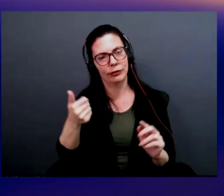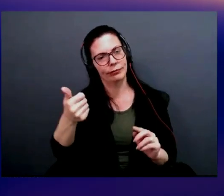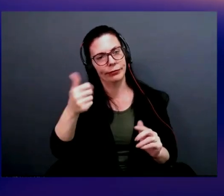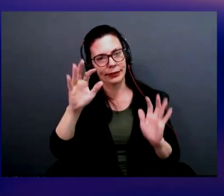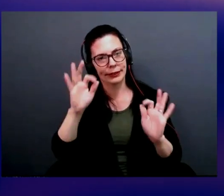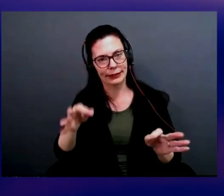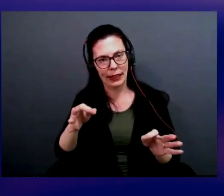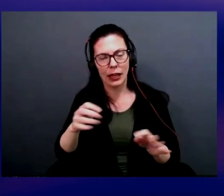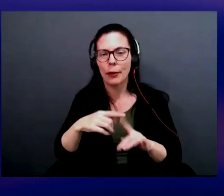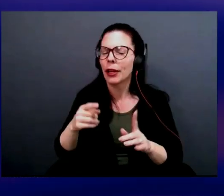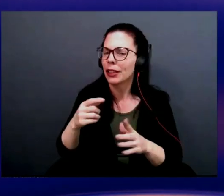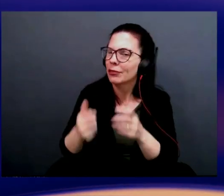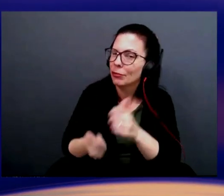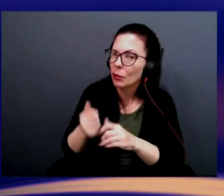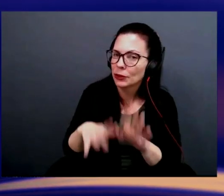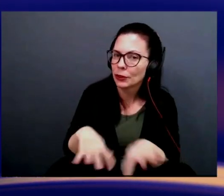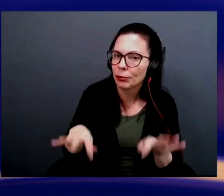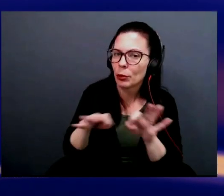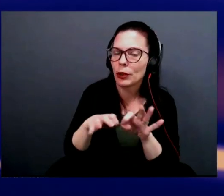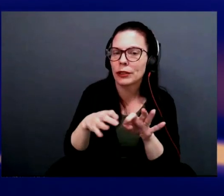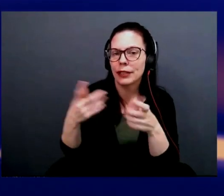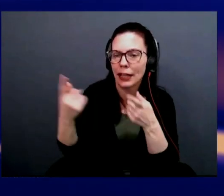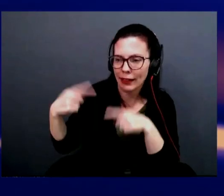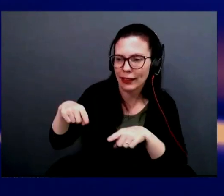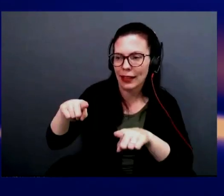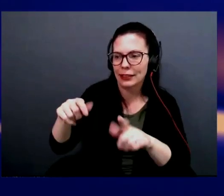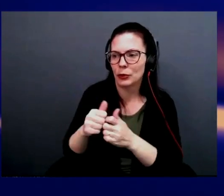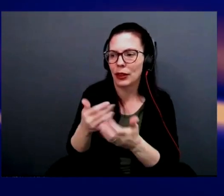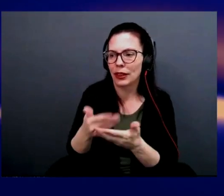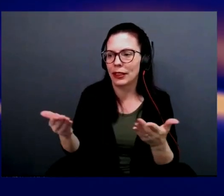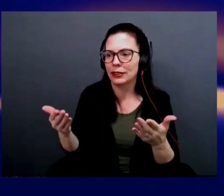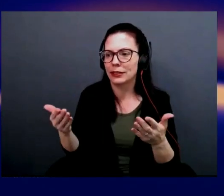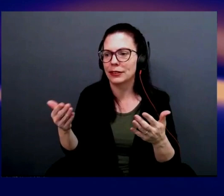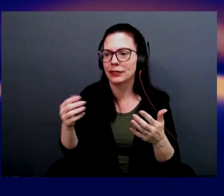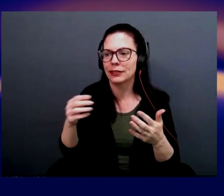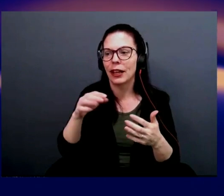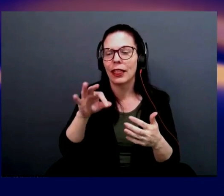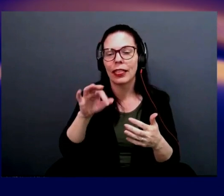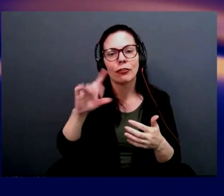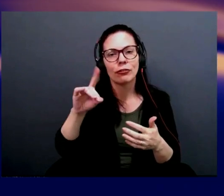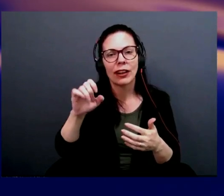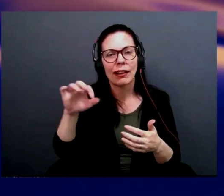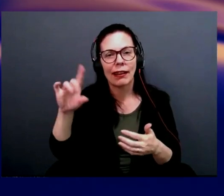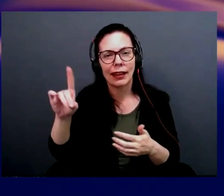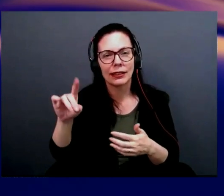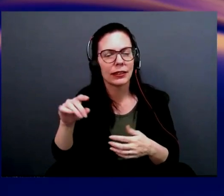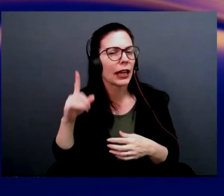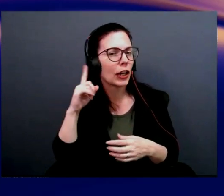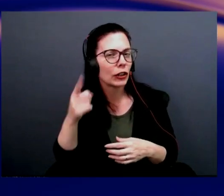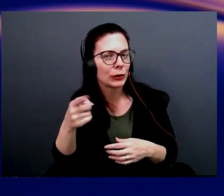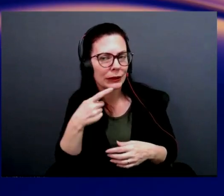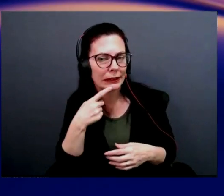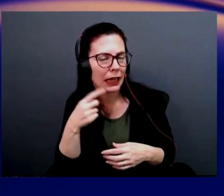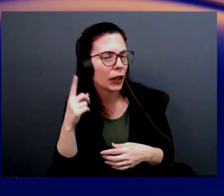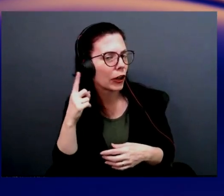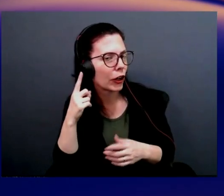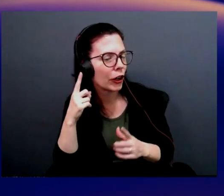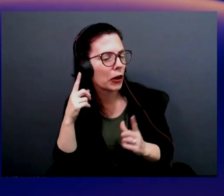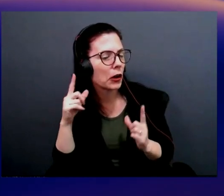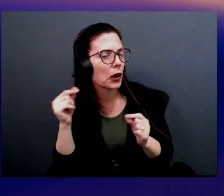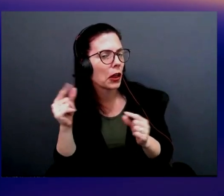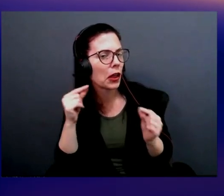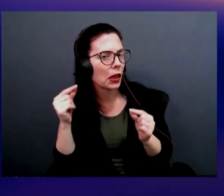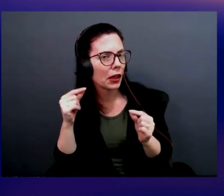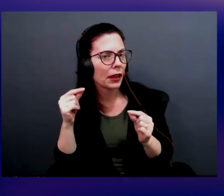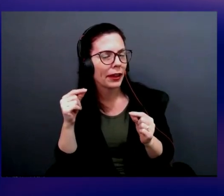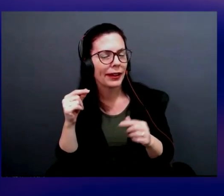more importantly, it aligns to the things as a front-end. I heard you say, and I heard a whisper in my ear,